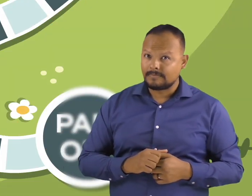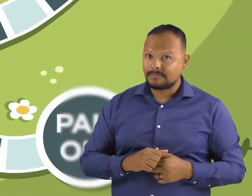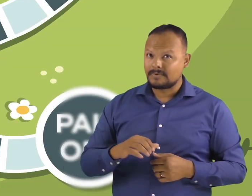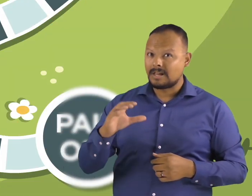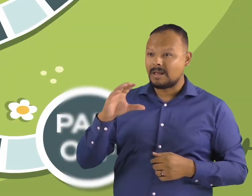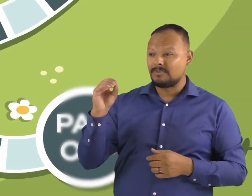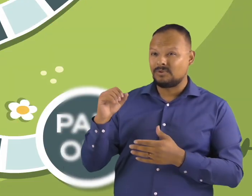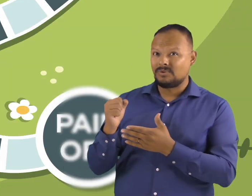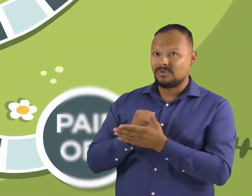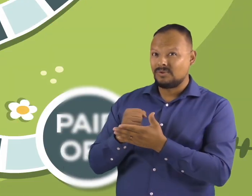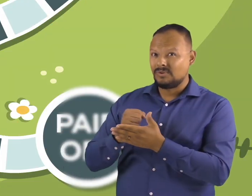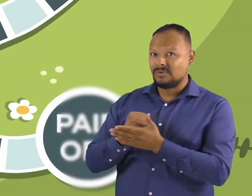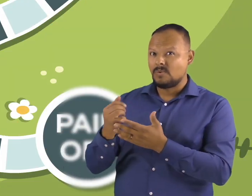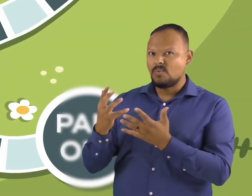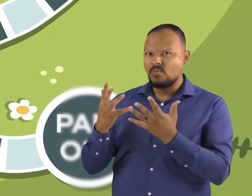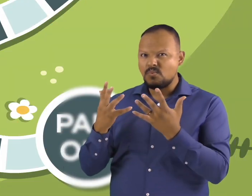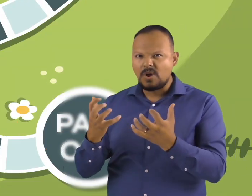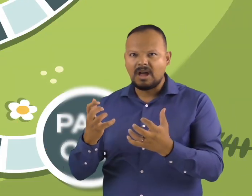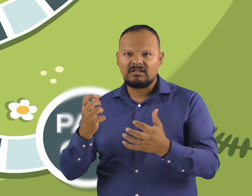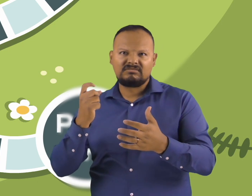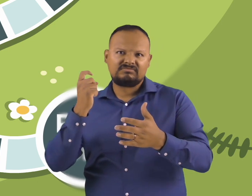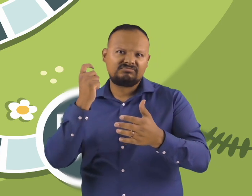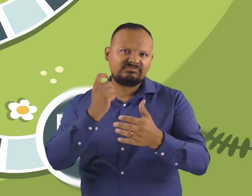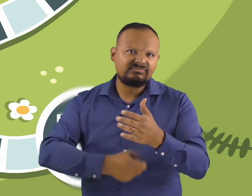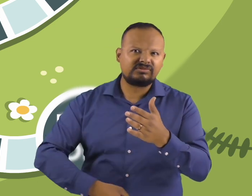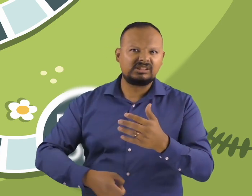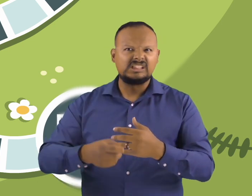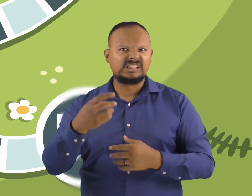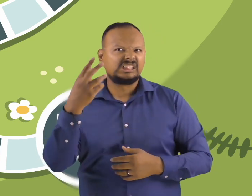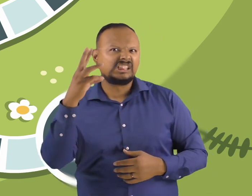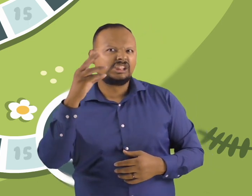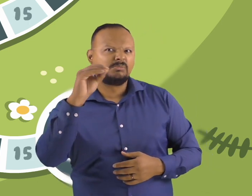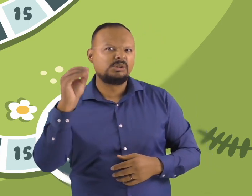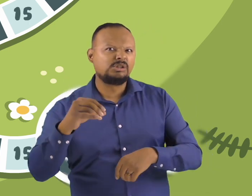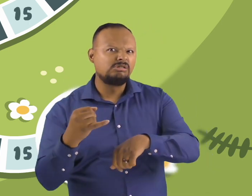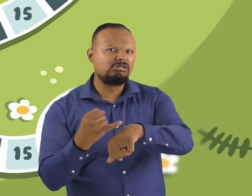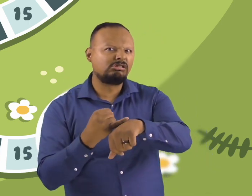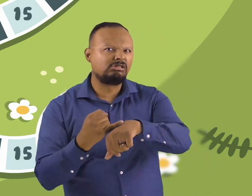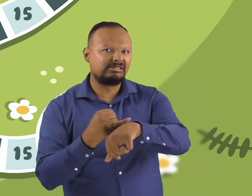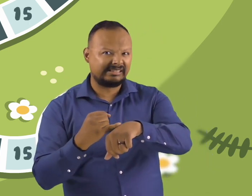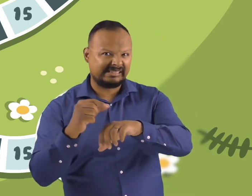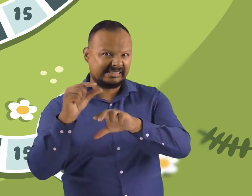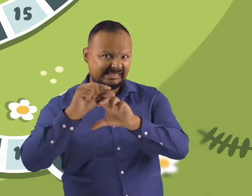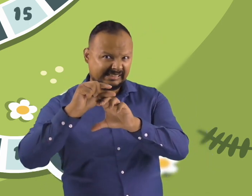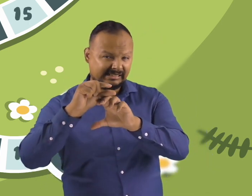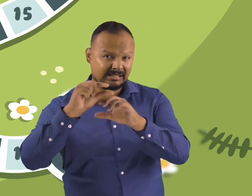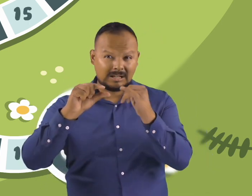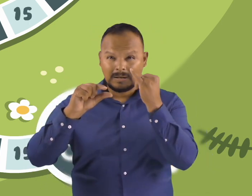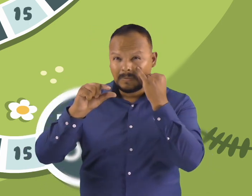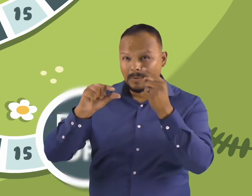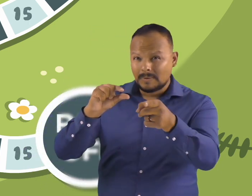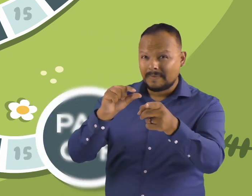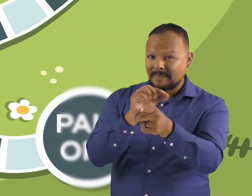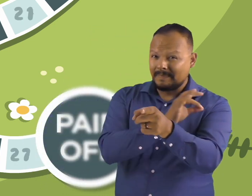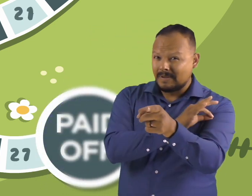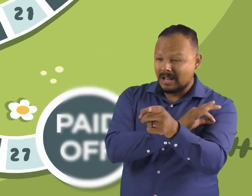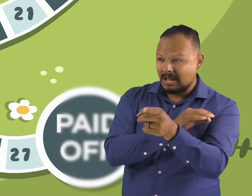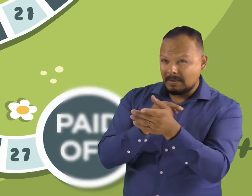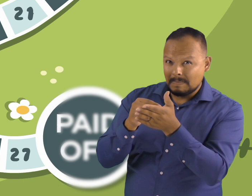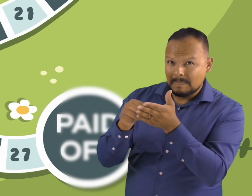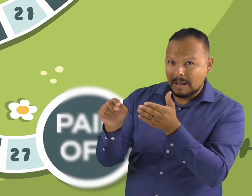16 if frankie pays only the minimum payment of 15 it will take her